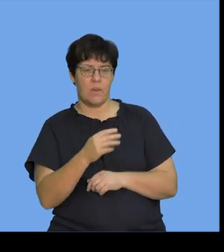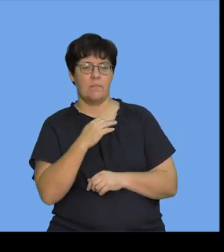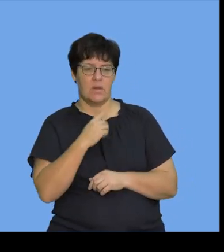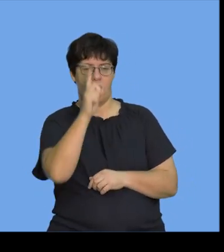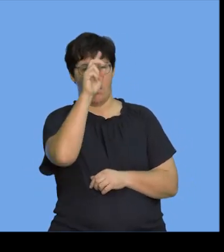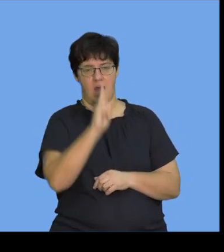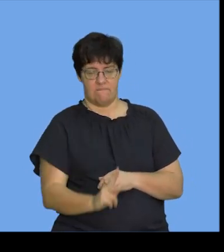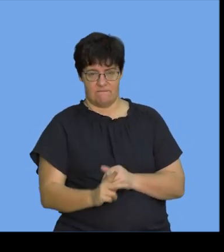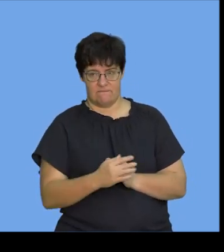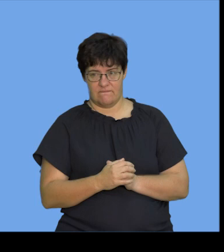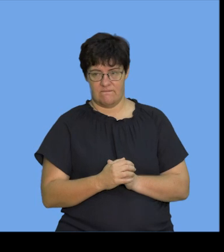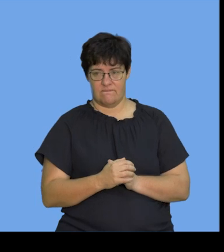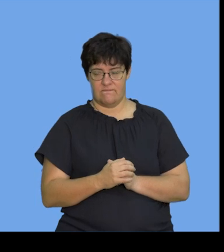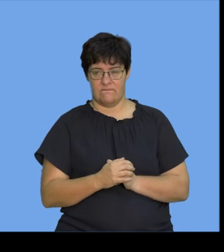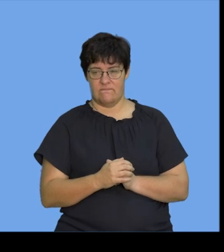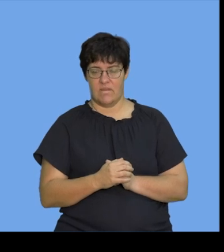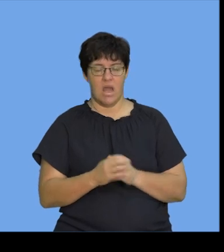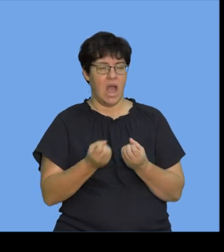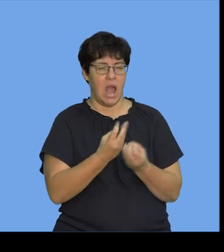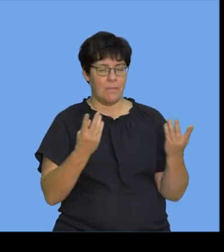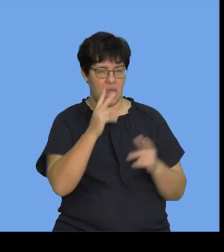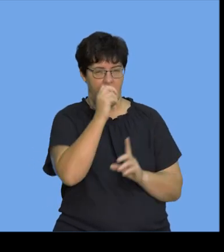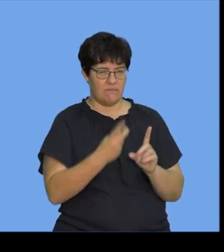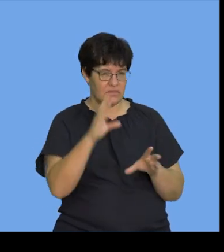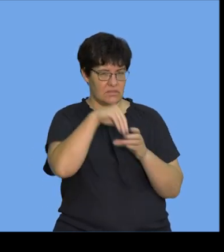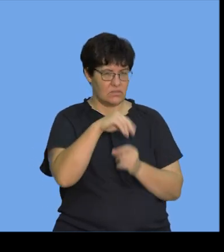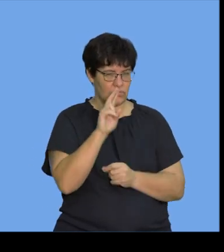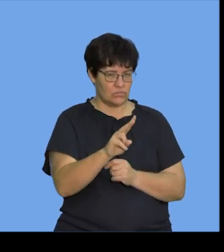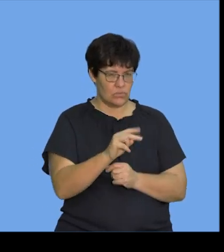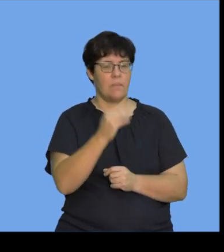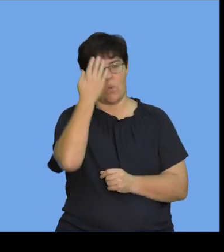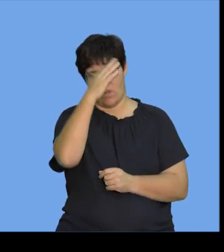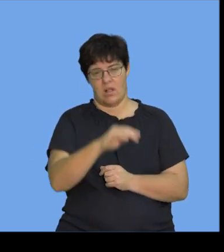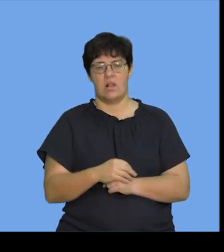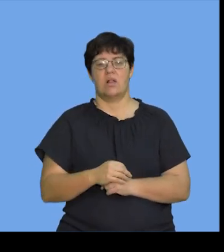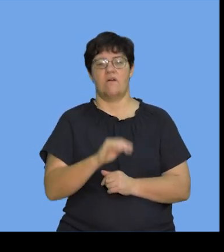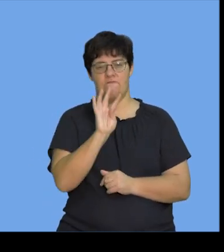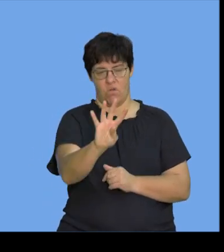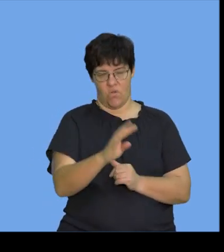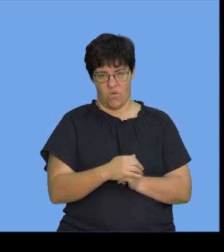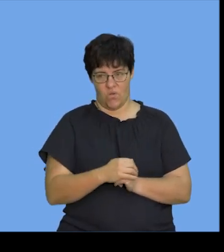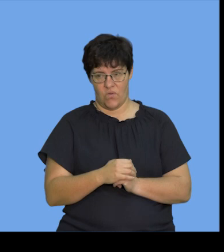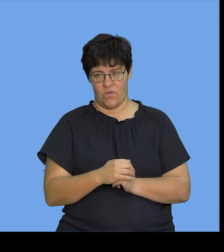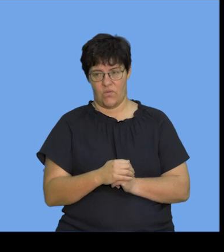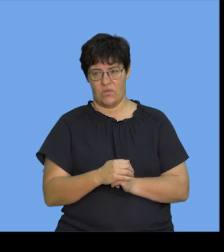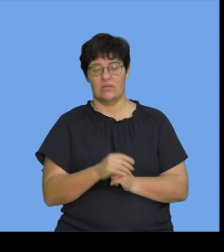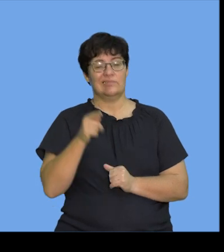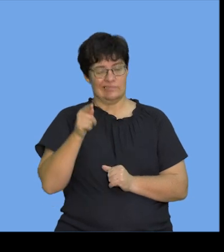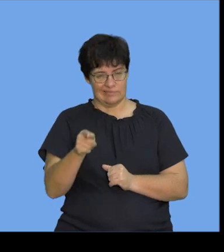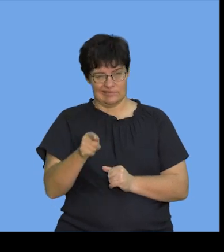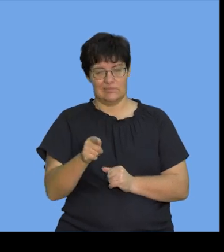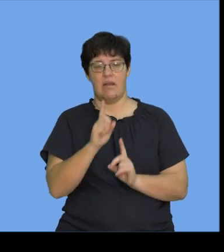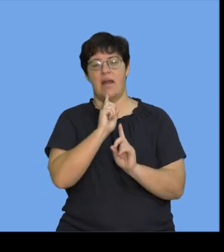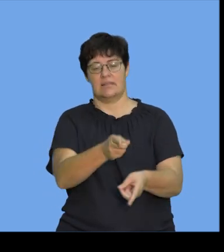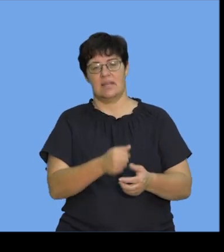1/2. So how many halves are in 2? You know that there's going to be 4 of them. So that will be my